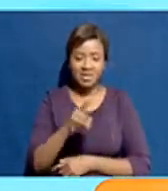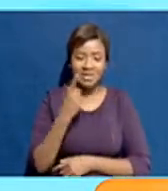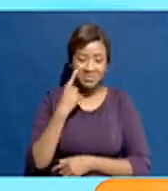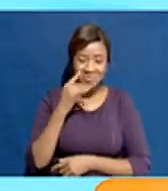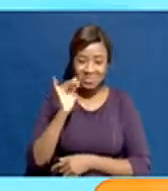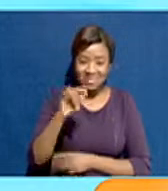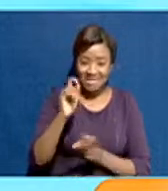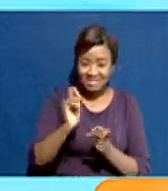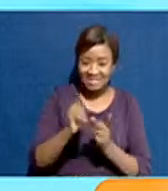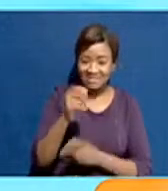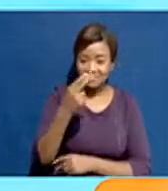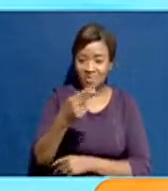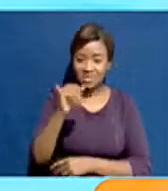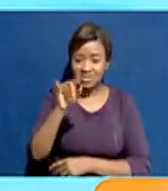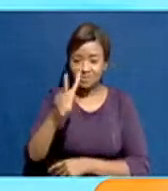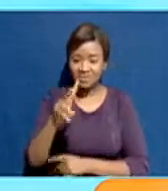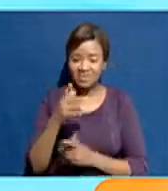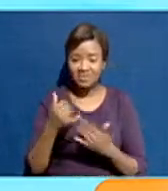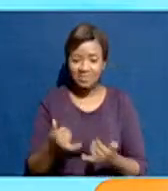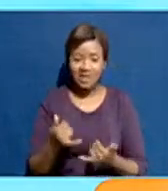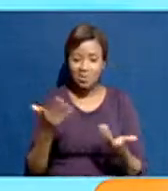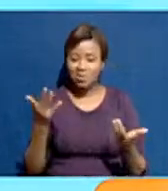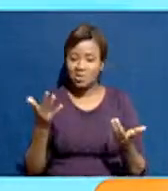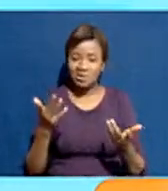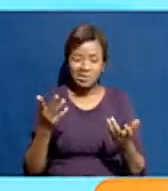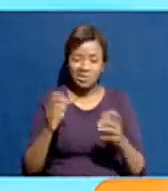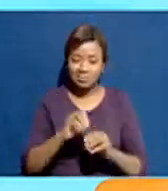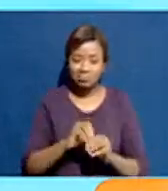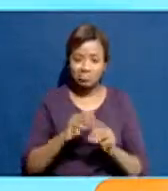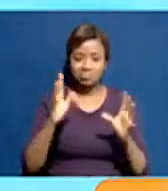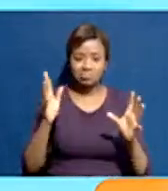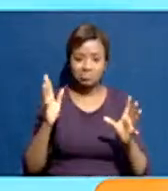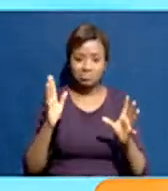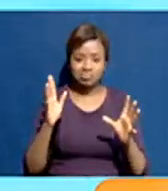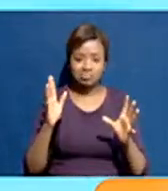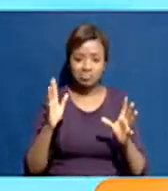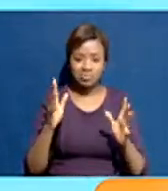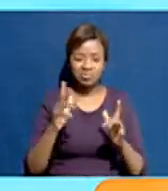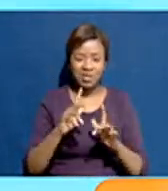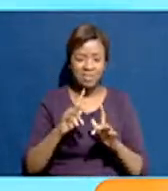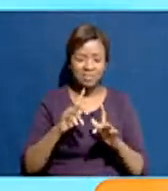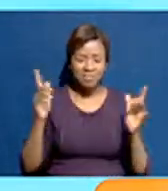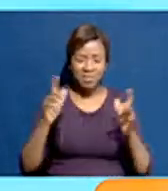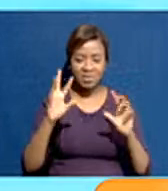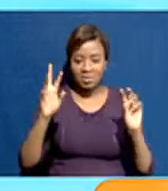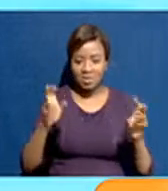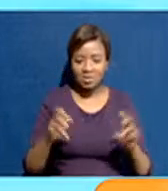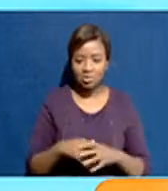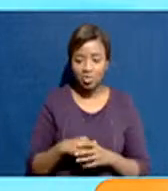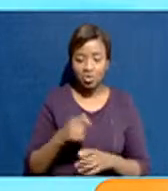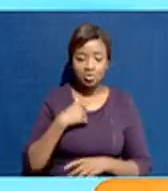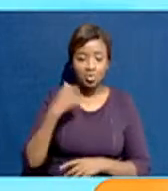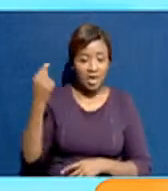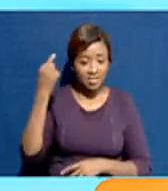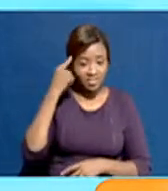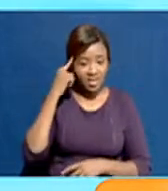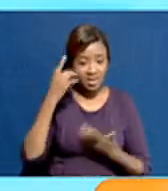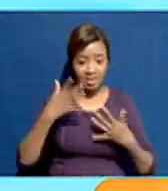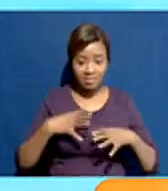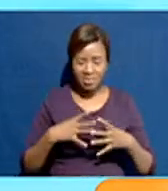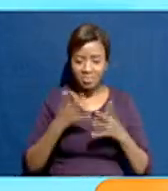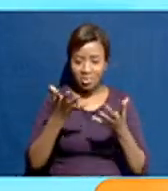of HIV has been proportioned to be a very big deal. Mm. So I think people need to come